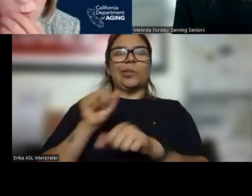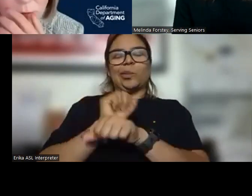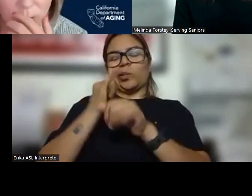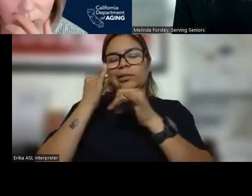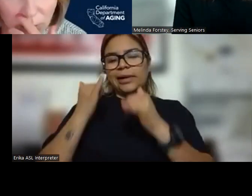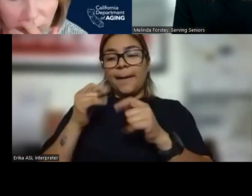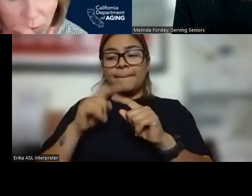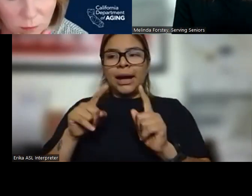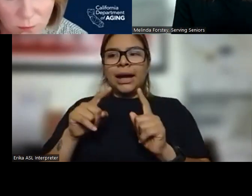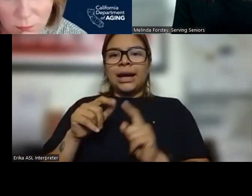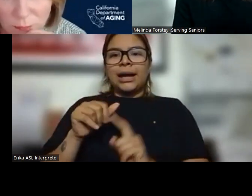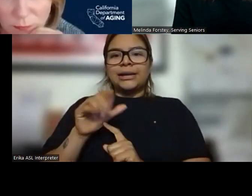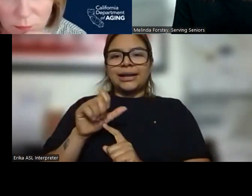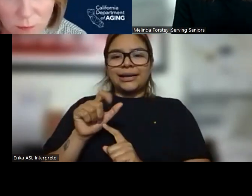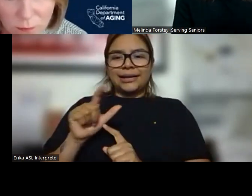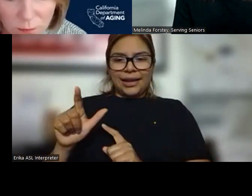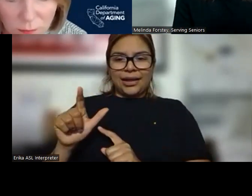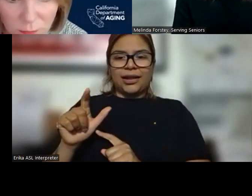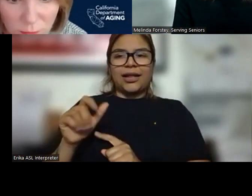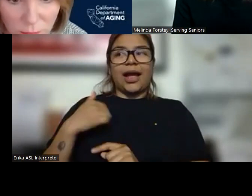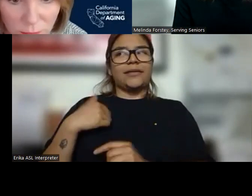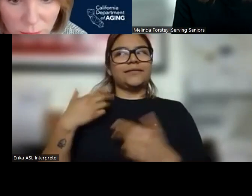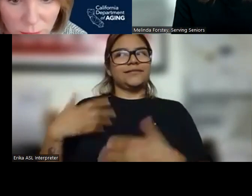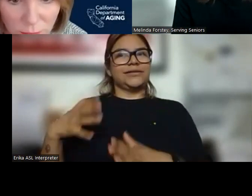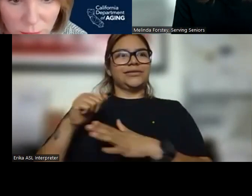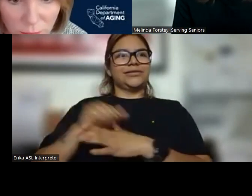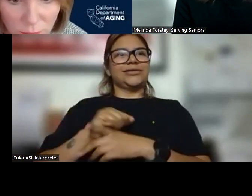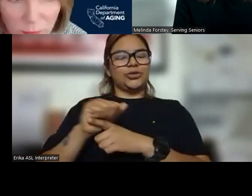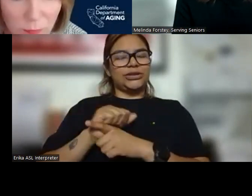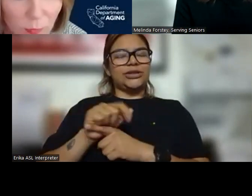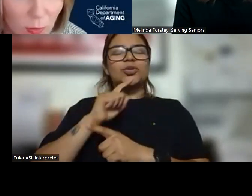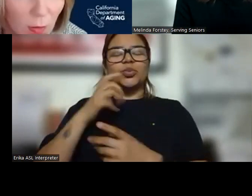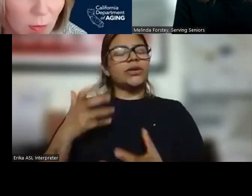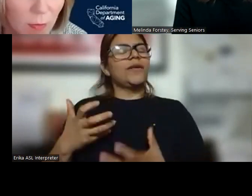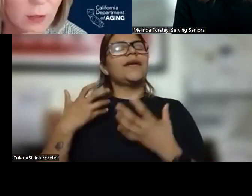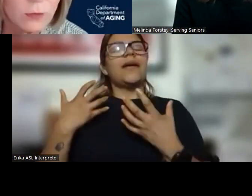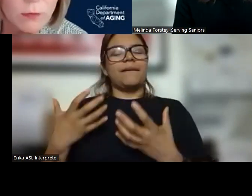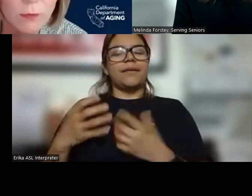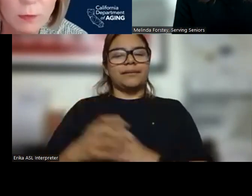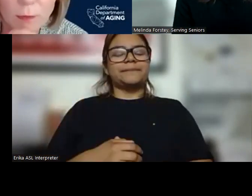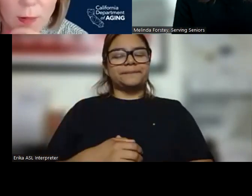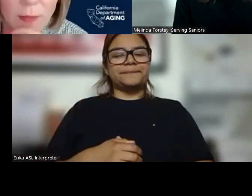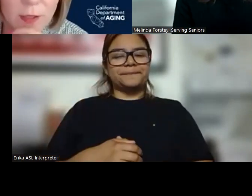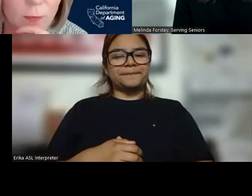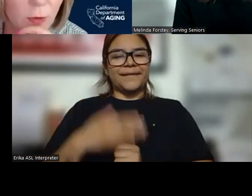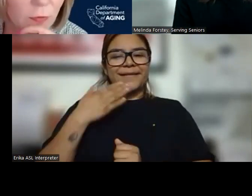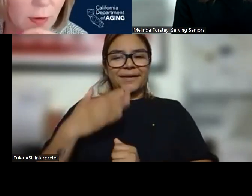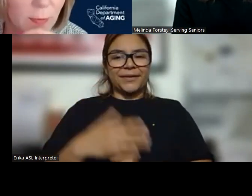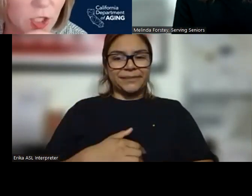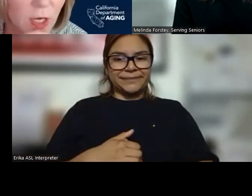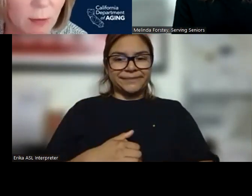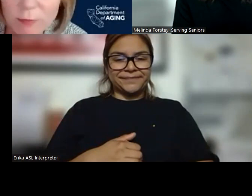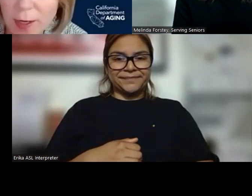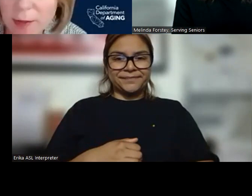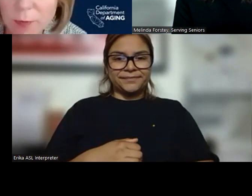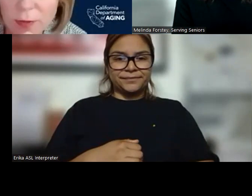But CalAIM in particular, I've done the training, very, very heavy. Thank you. Thank you both very